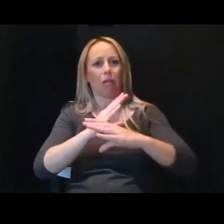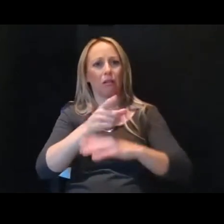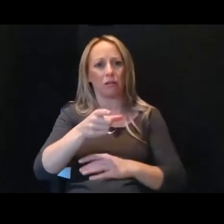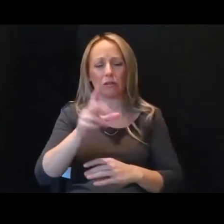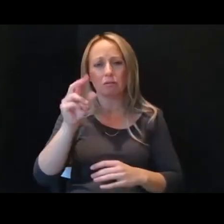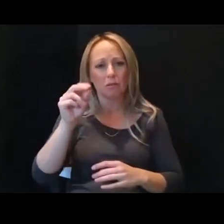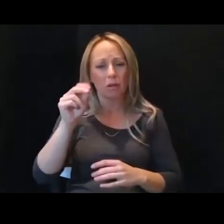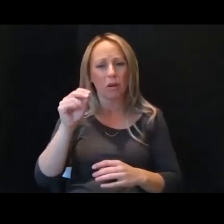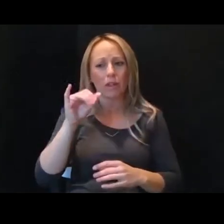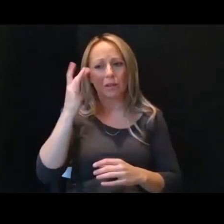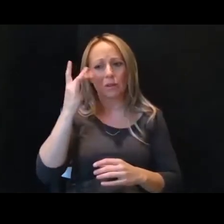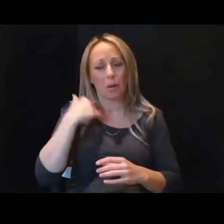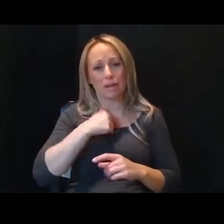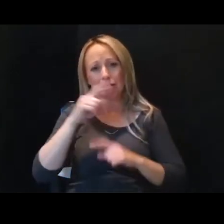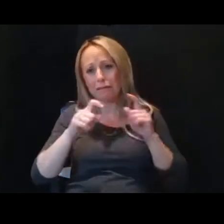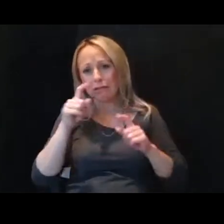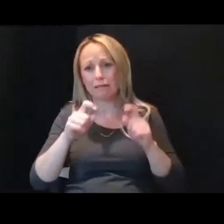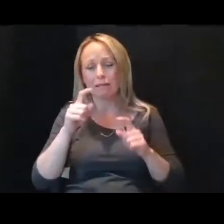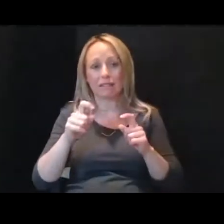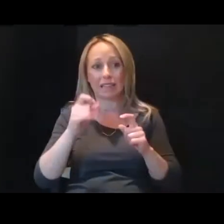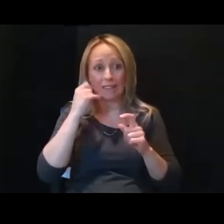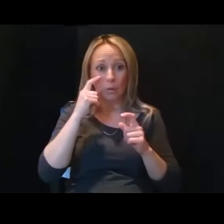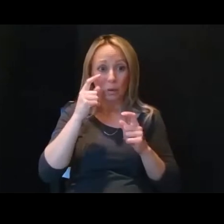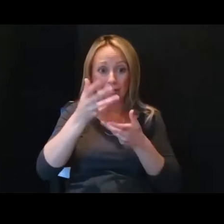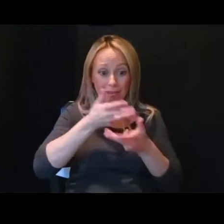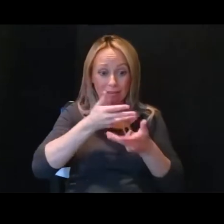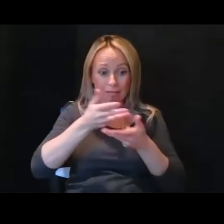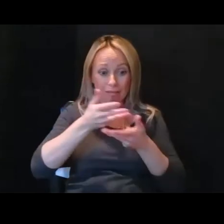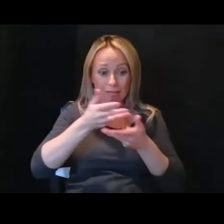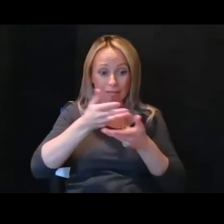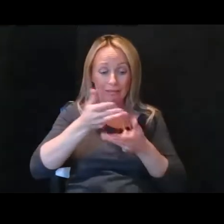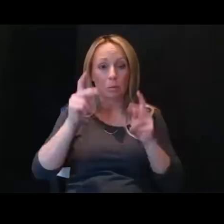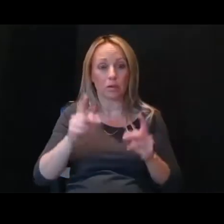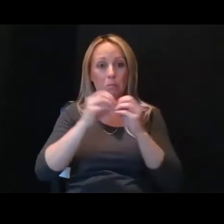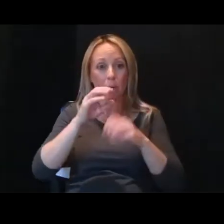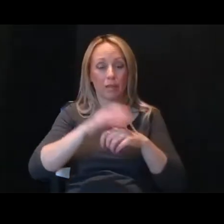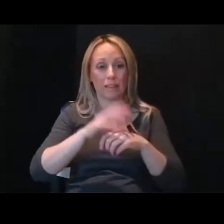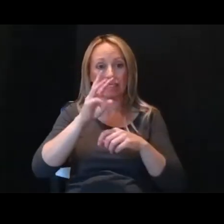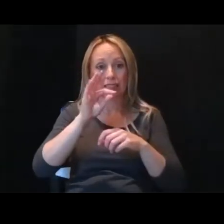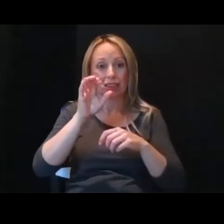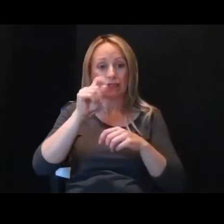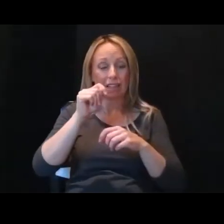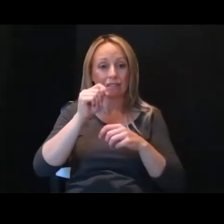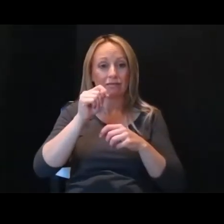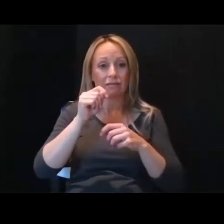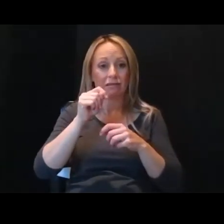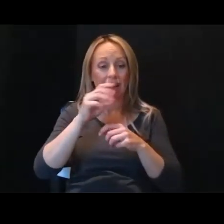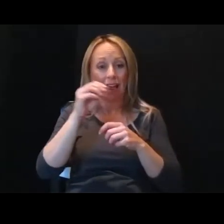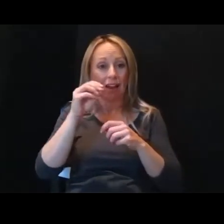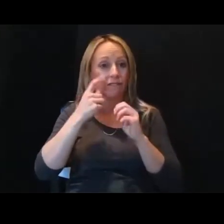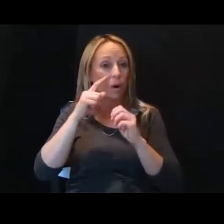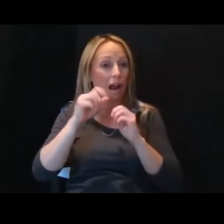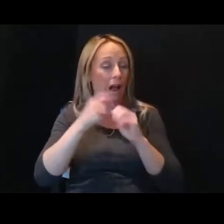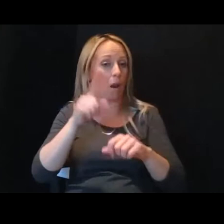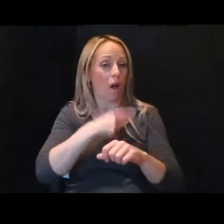you are closer than 6 feet for more than 15 minutes with. These answers matter, and they help us